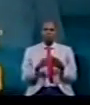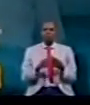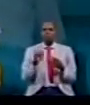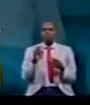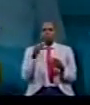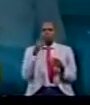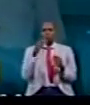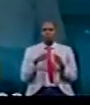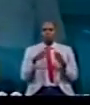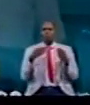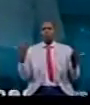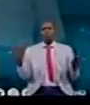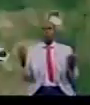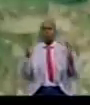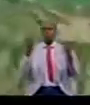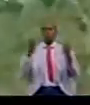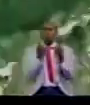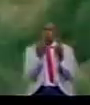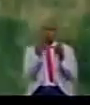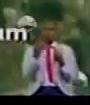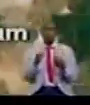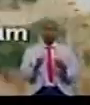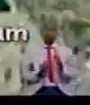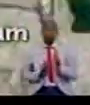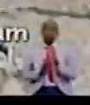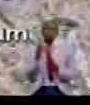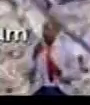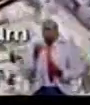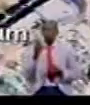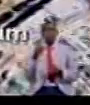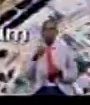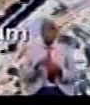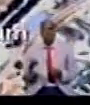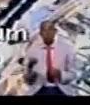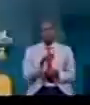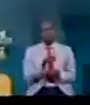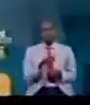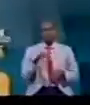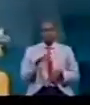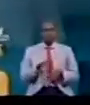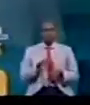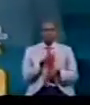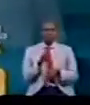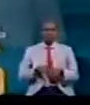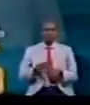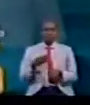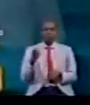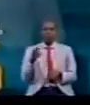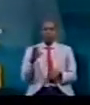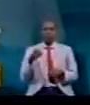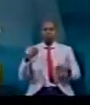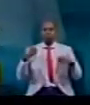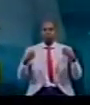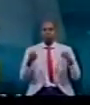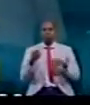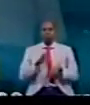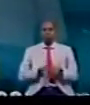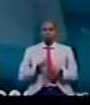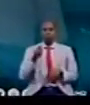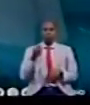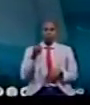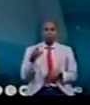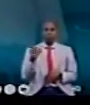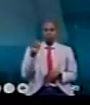September. We have entered the ember months, where we many people, for majority of people in the world,